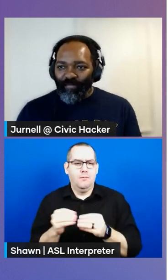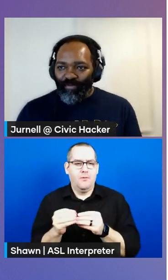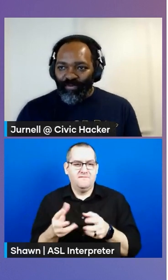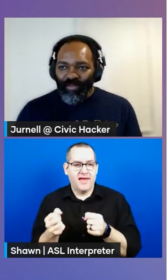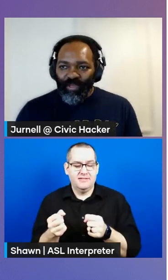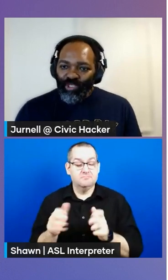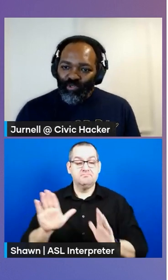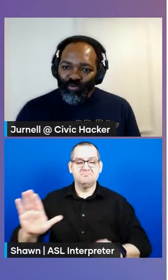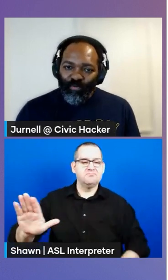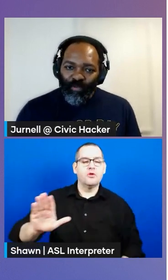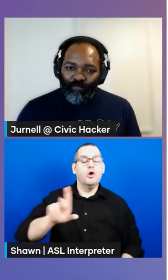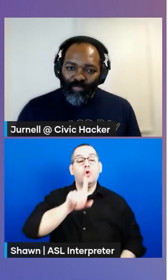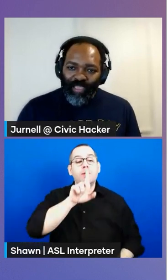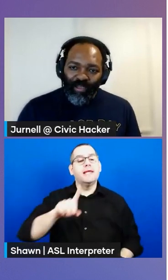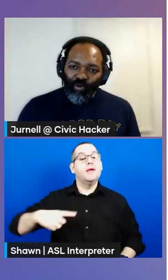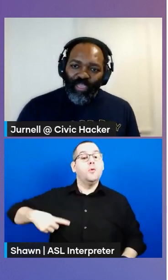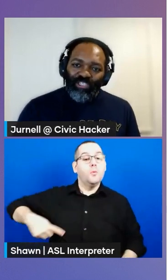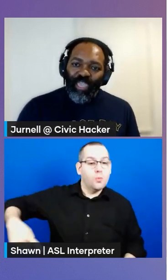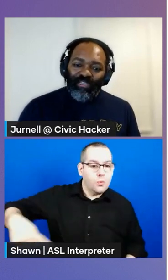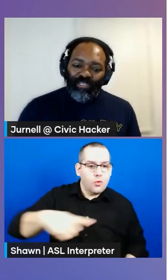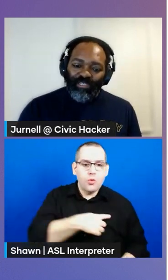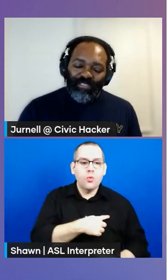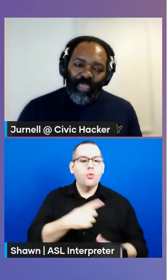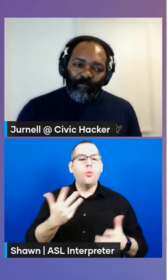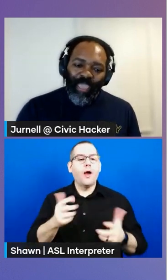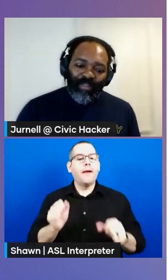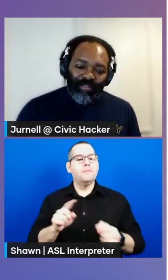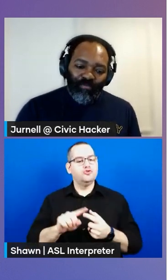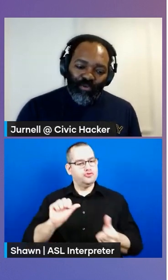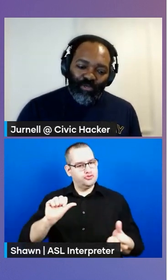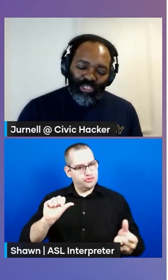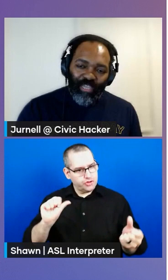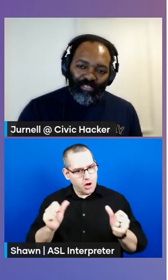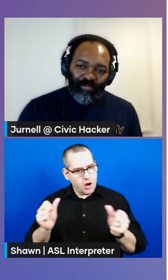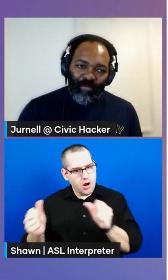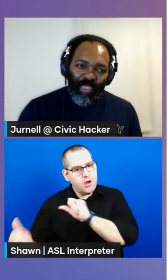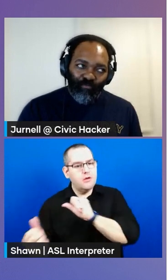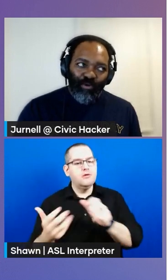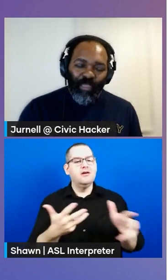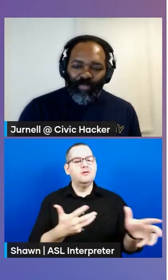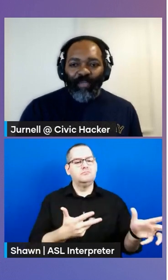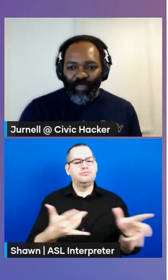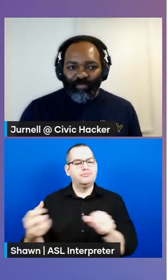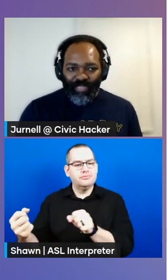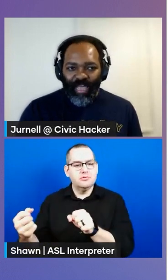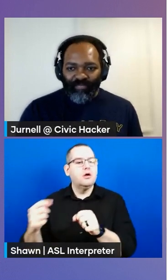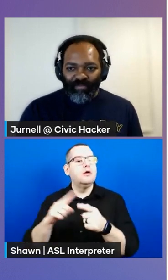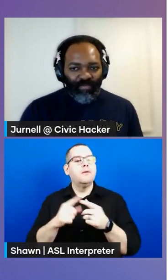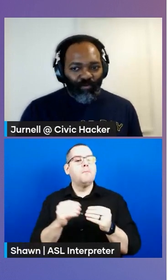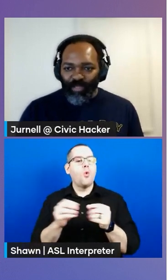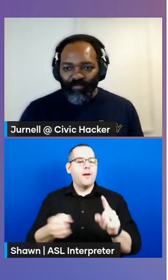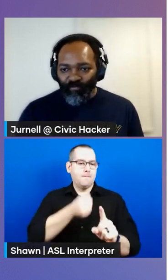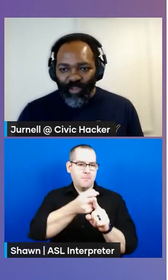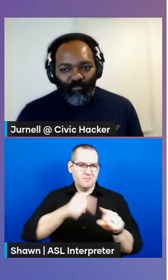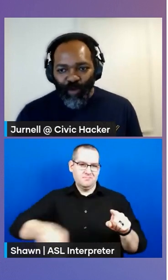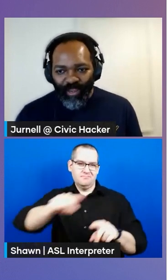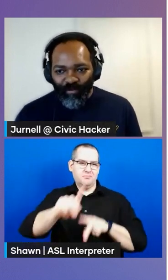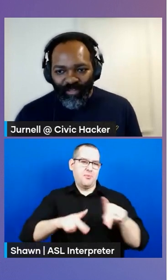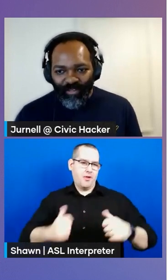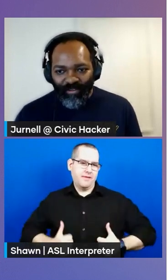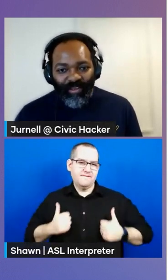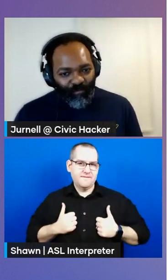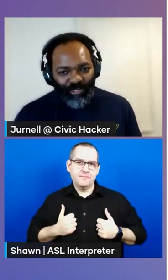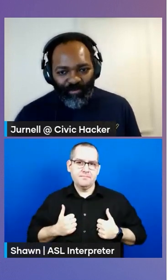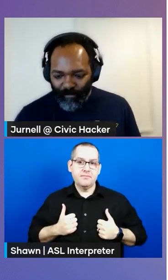being able to make quick changes that make real change and that make real impact in people's lives. So if we can write